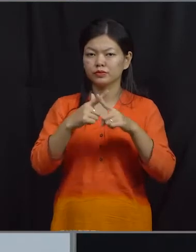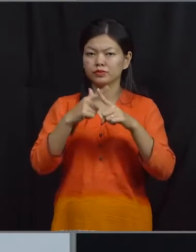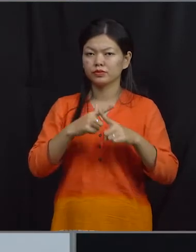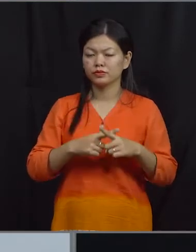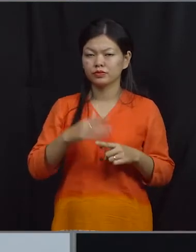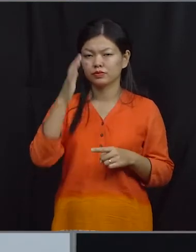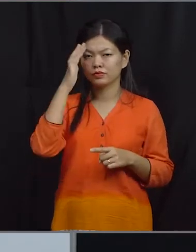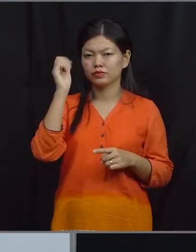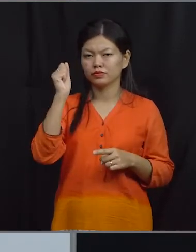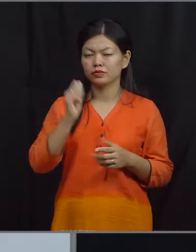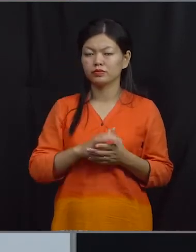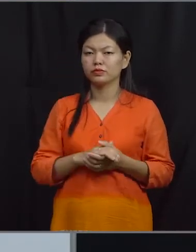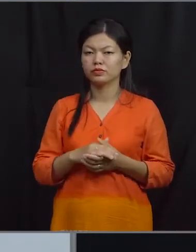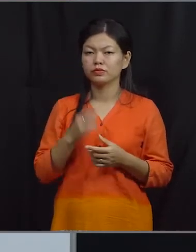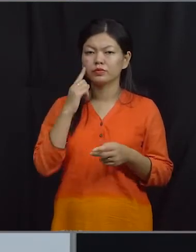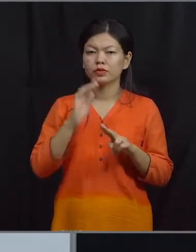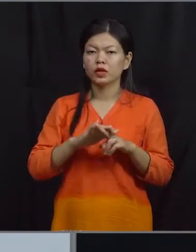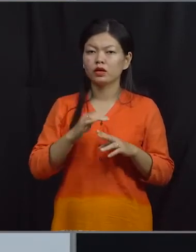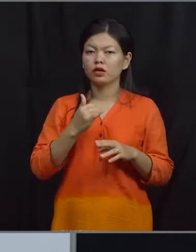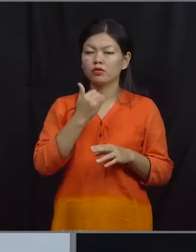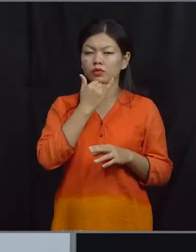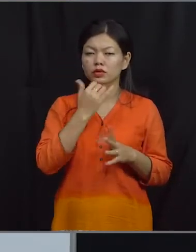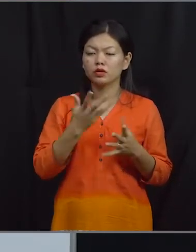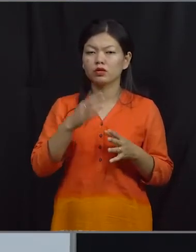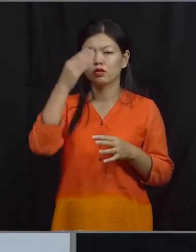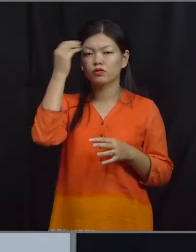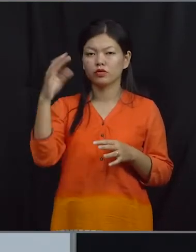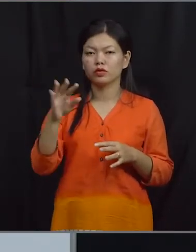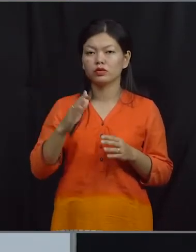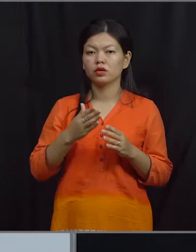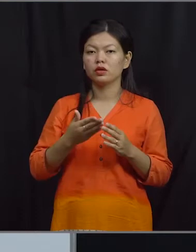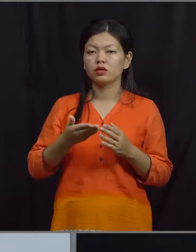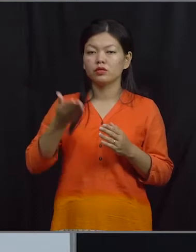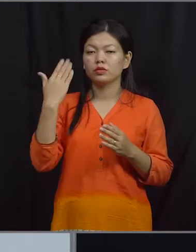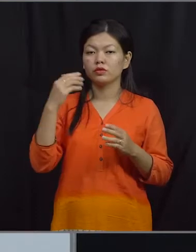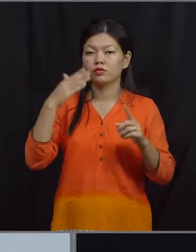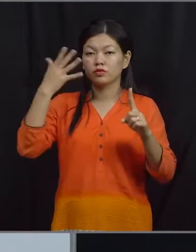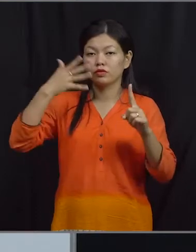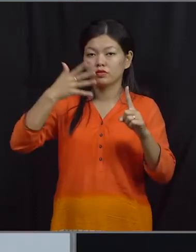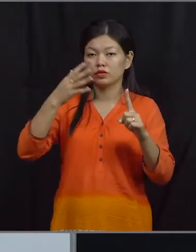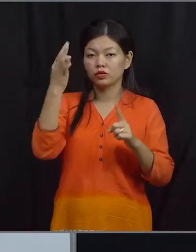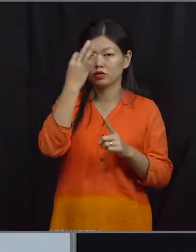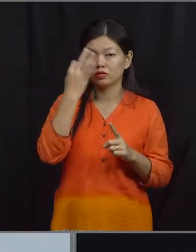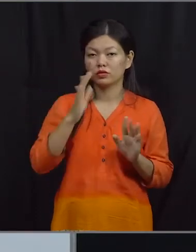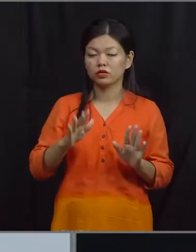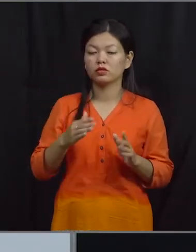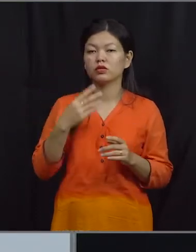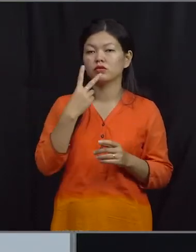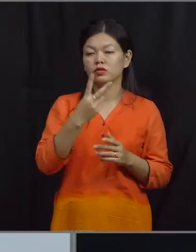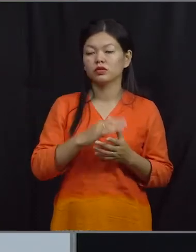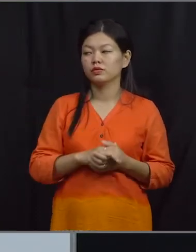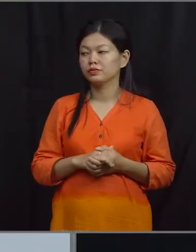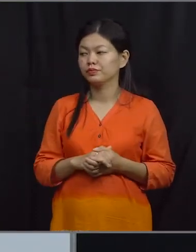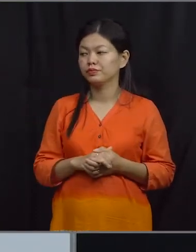not, you please watch the previous videos. Multiply, you take the first row and this column. So multiply element wise and add